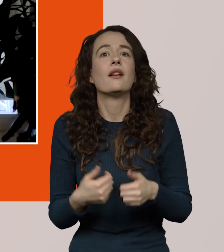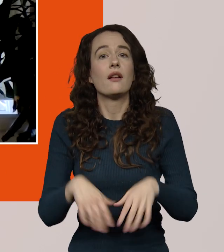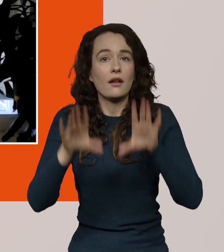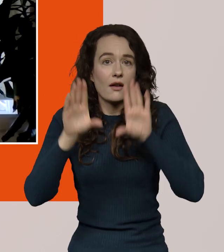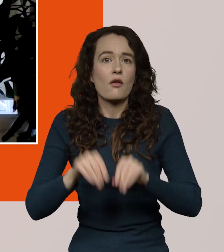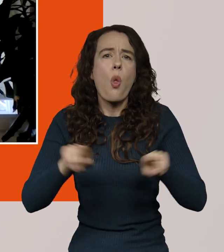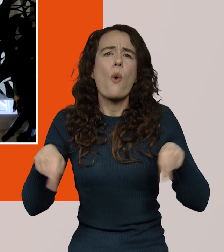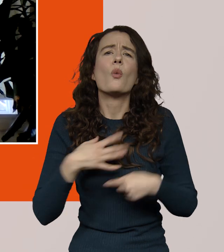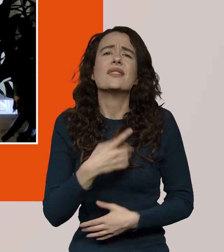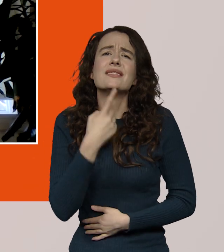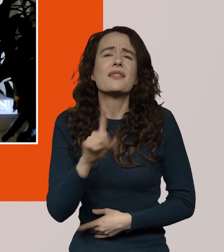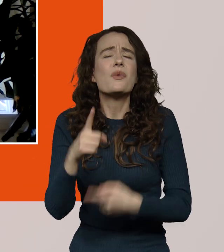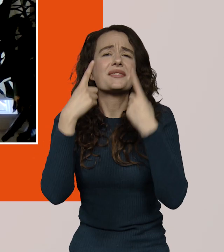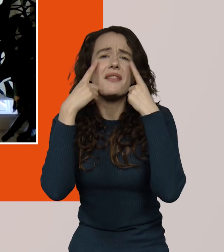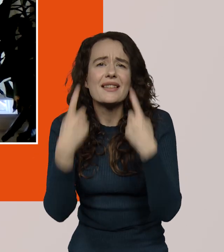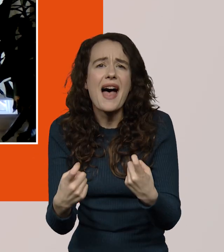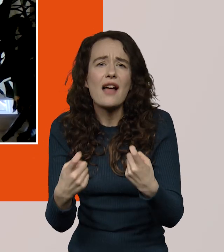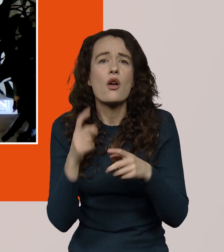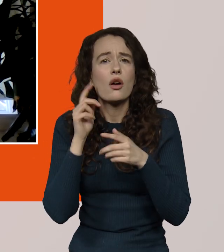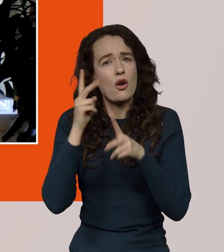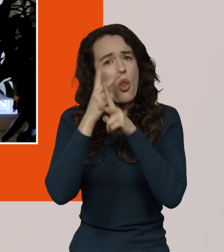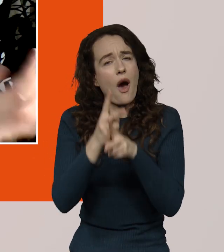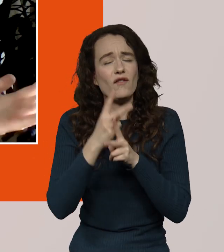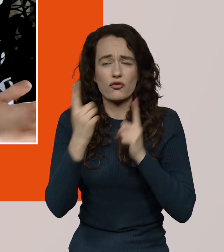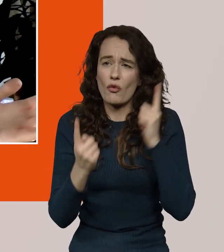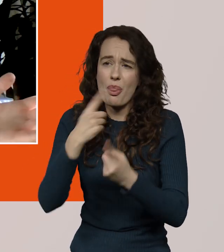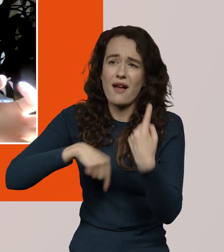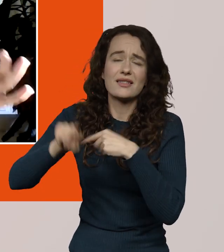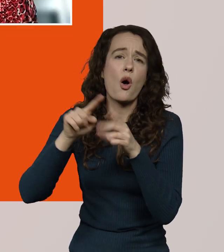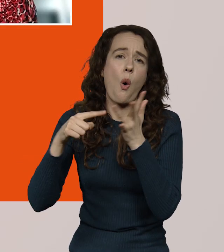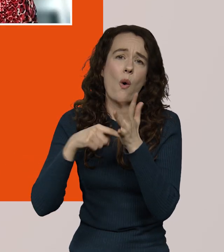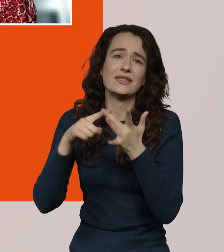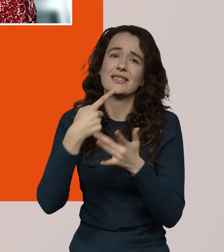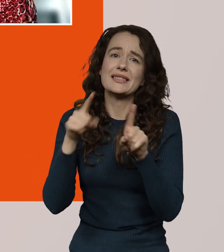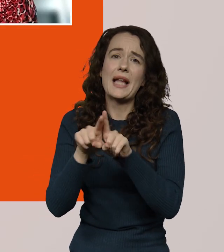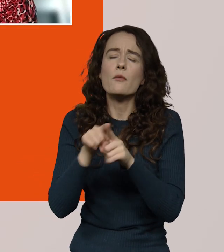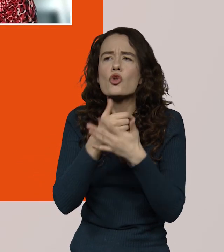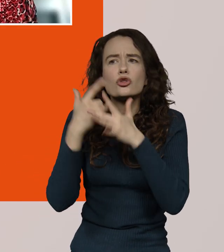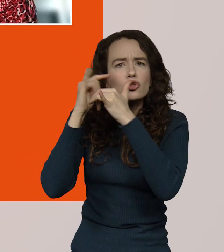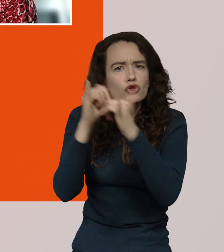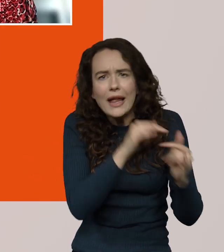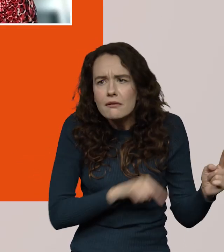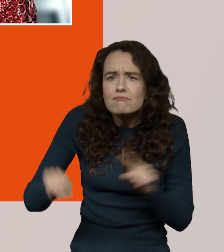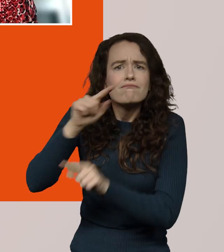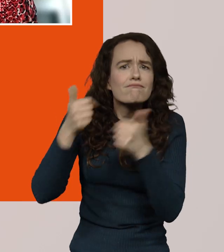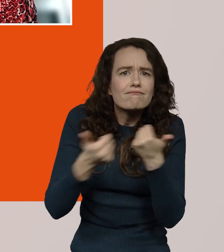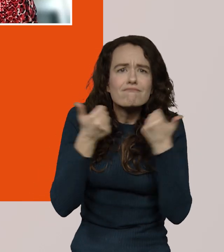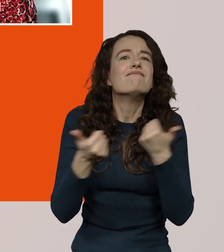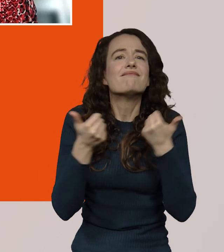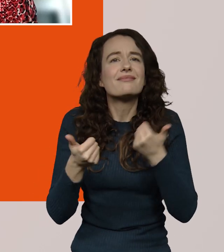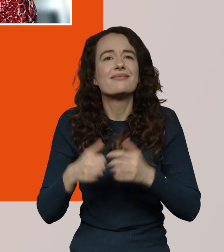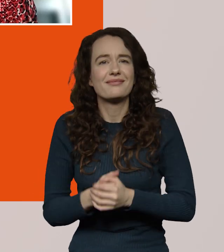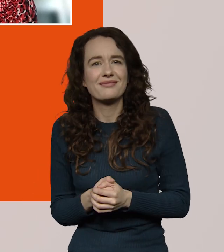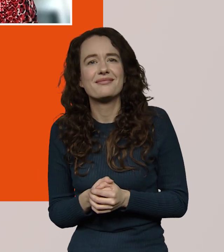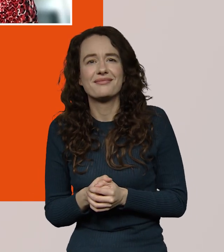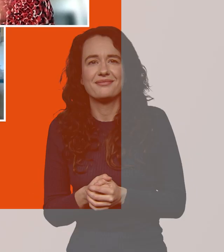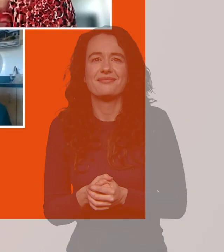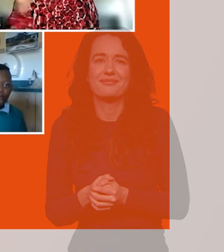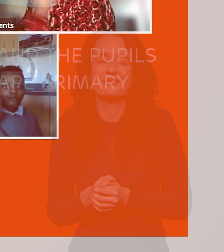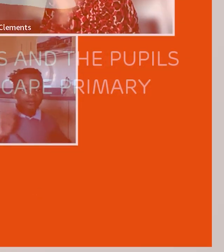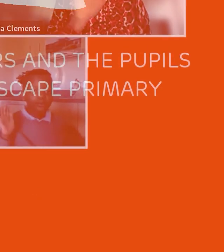in doing new things. Amazing. That's such a good thing to know about yourself, because you've really